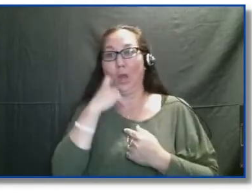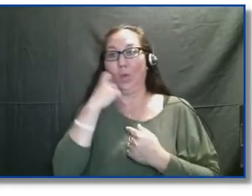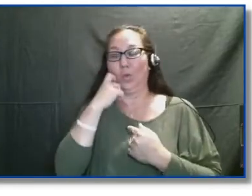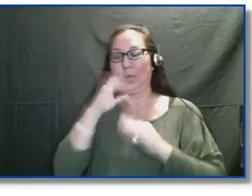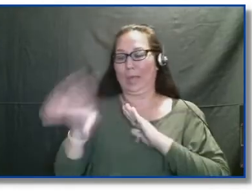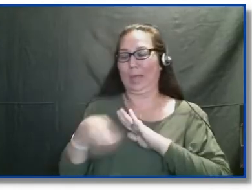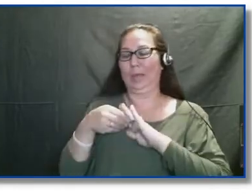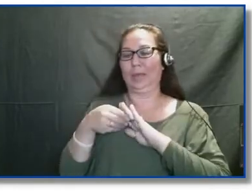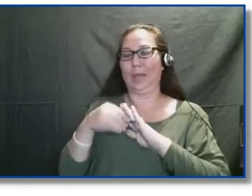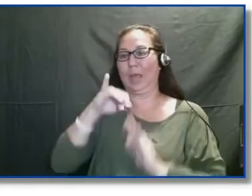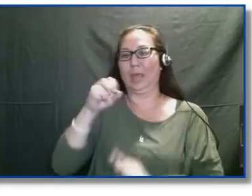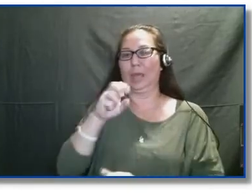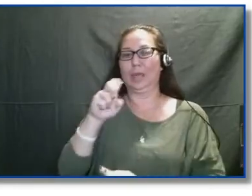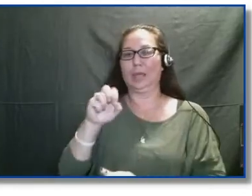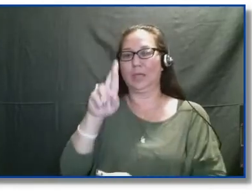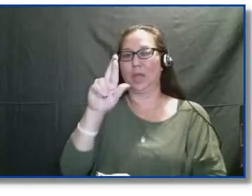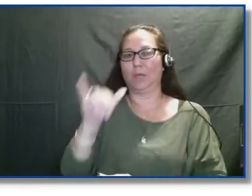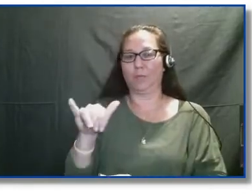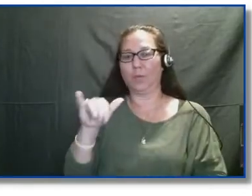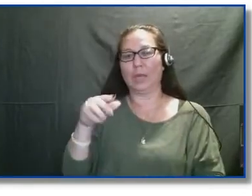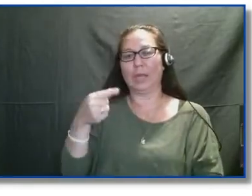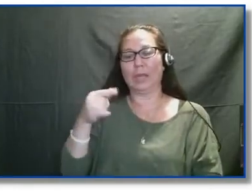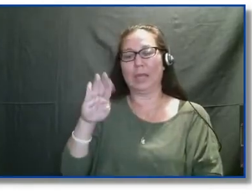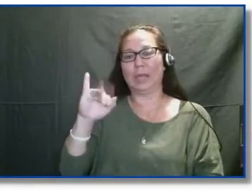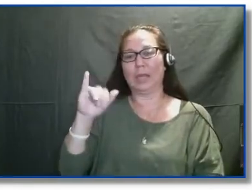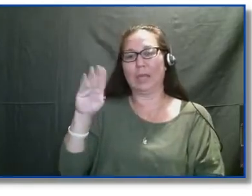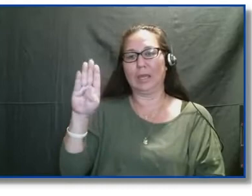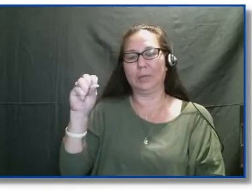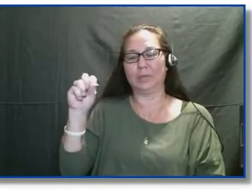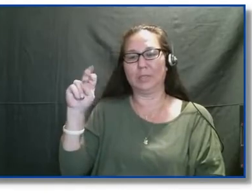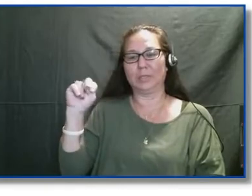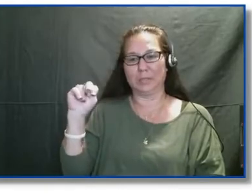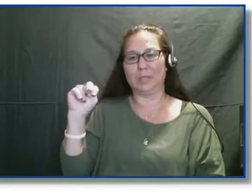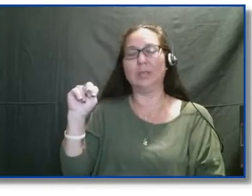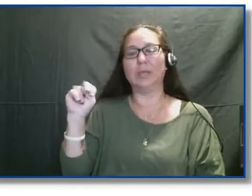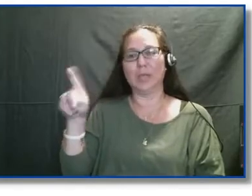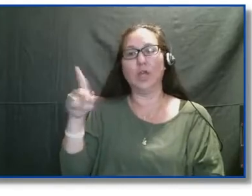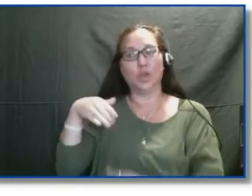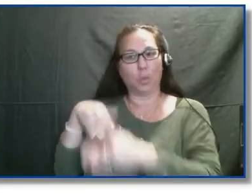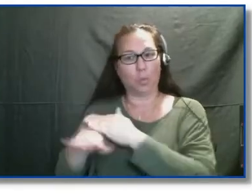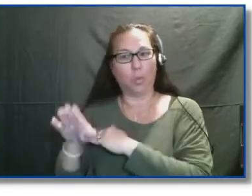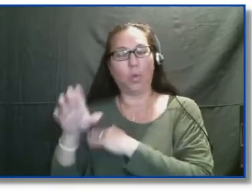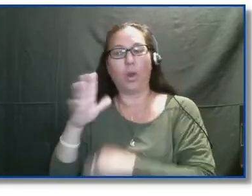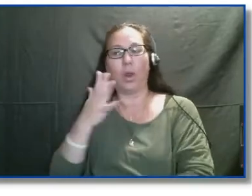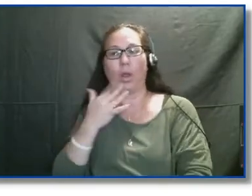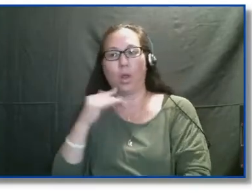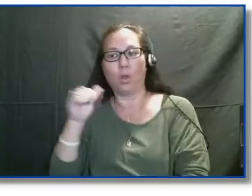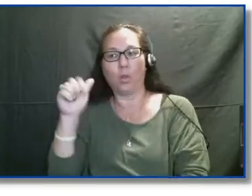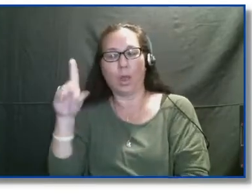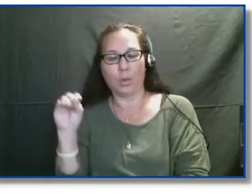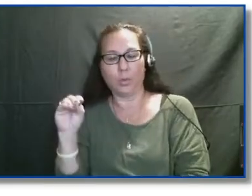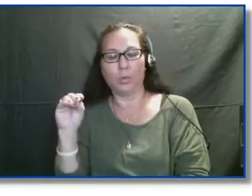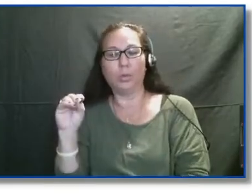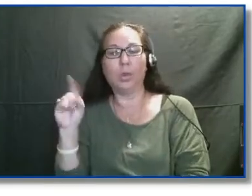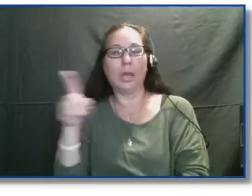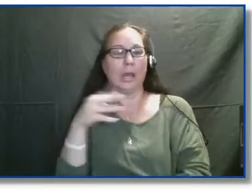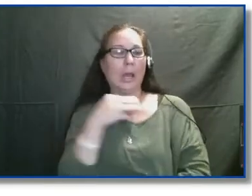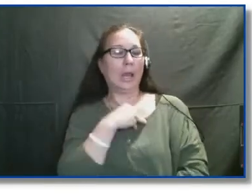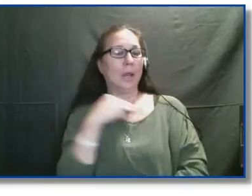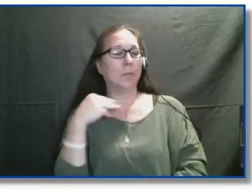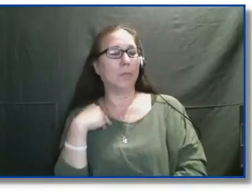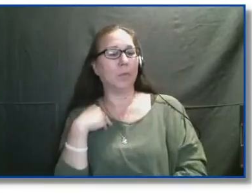Jeffrey Gibson's painting in the Vassar Dorm, who was born in Colorado and who is a member of the Mississippi Band